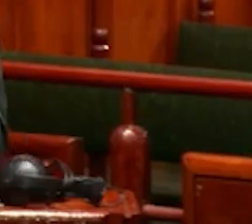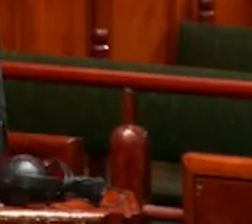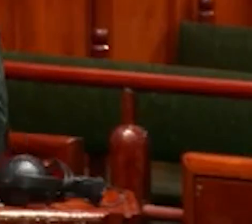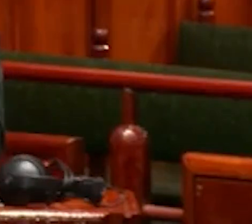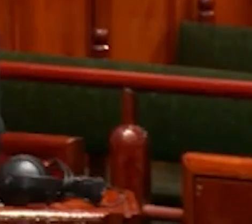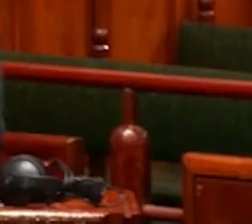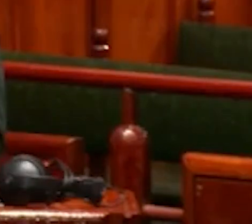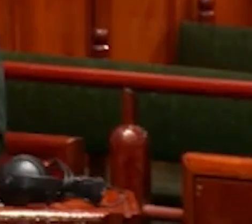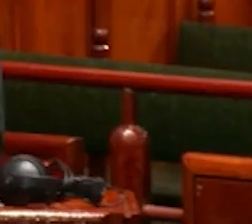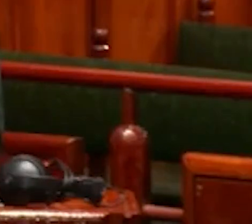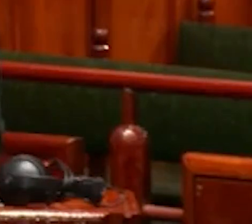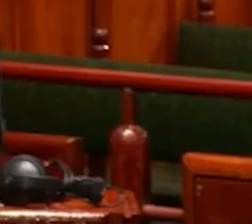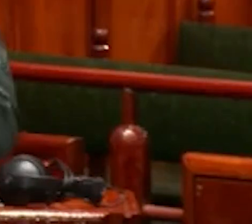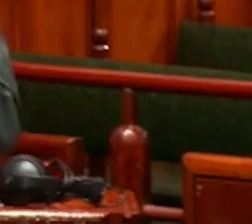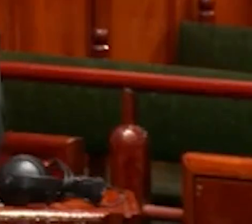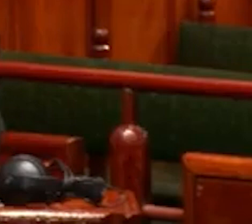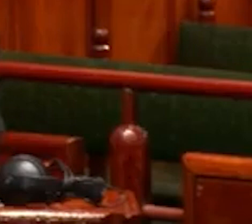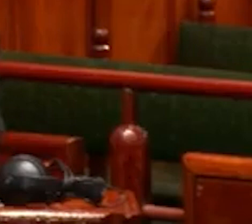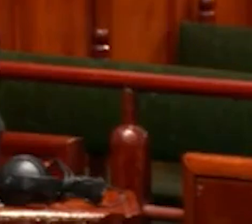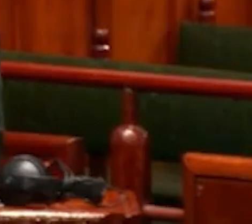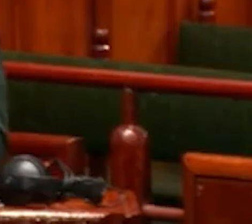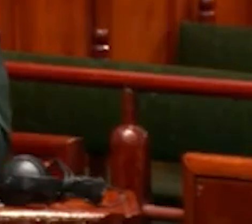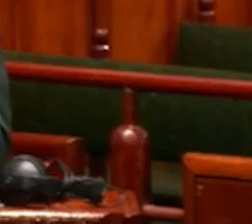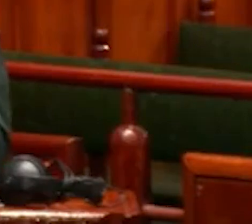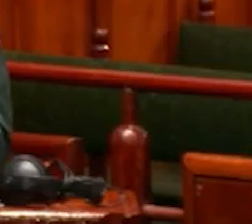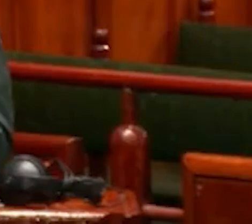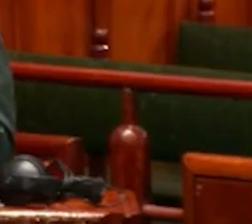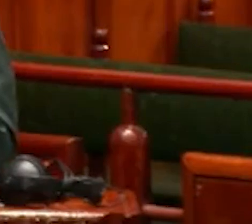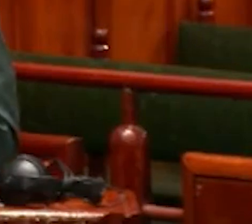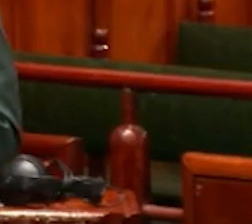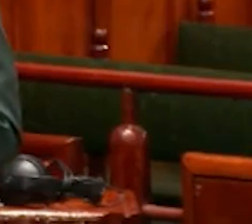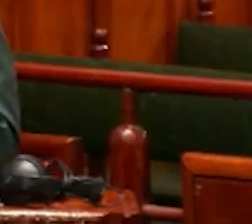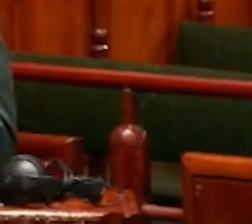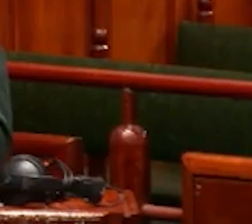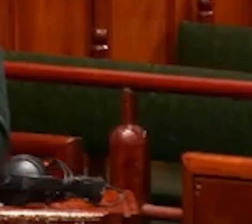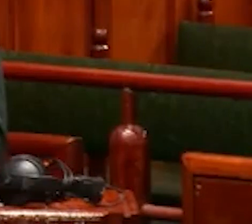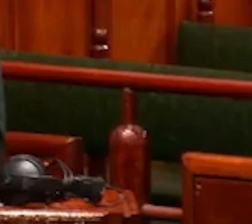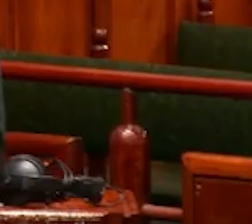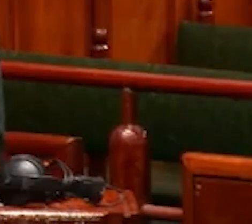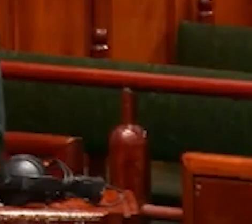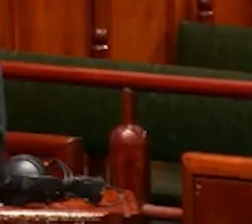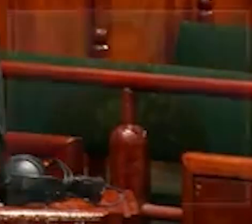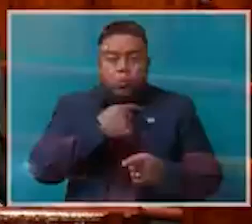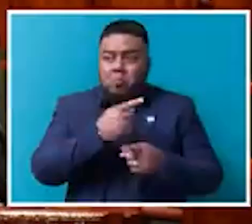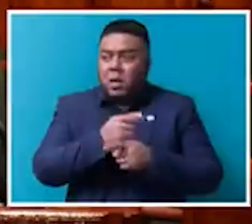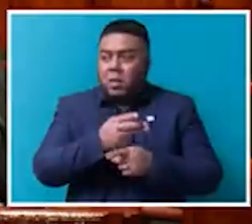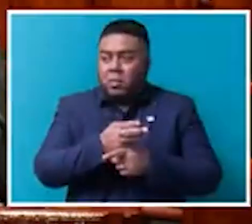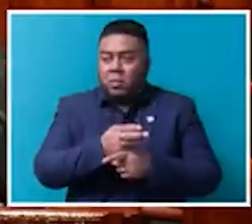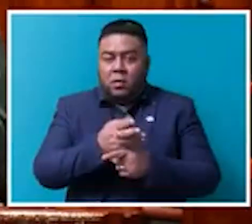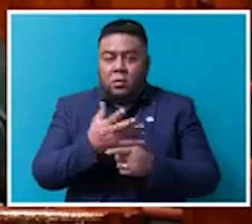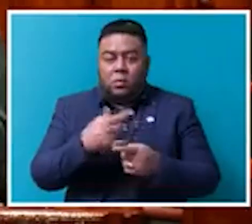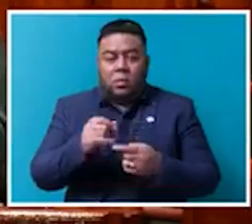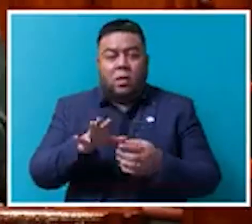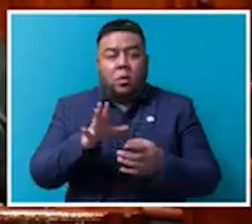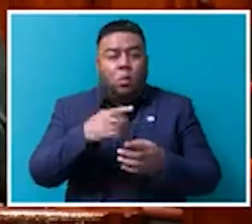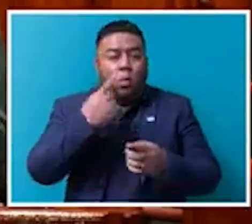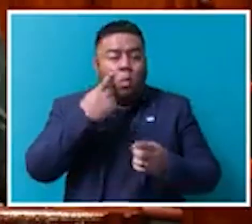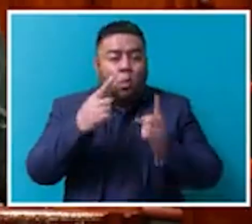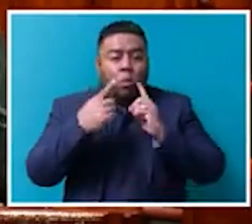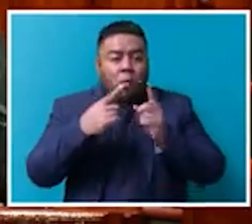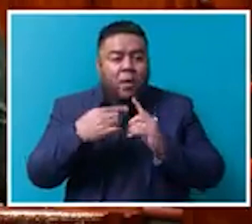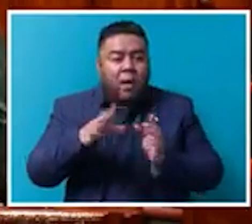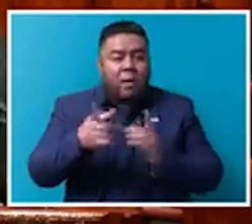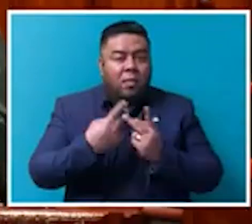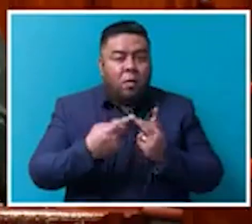months. And given this is a new financial year, the process of ordering another 100,000 in this